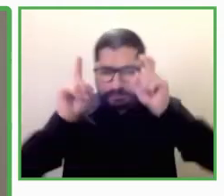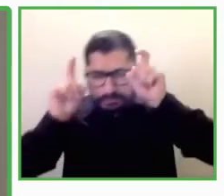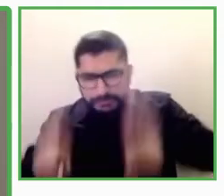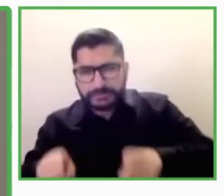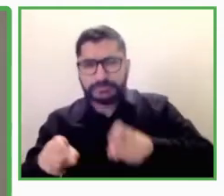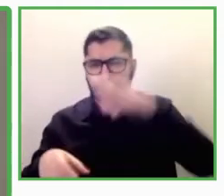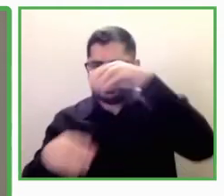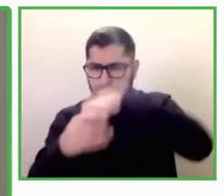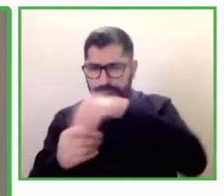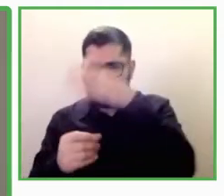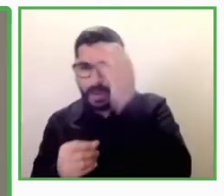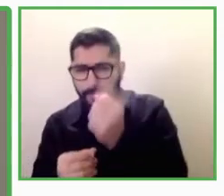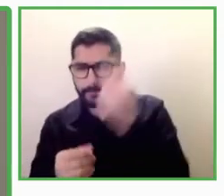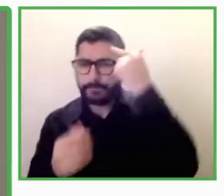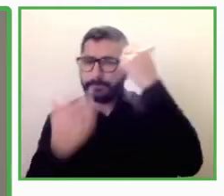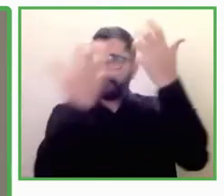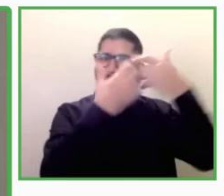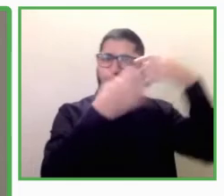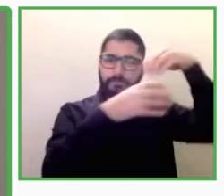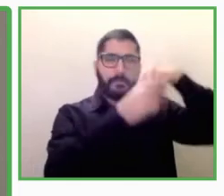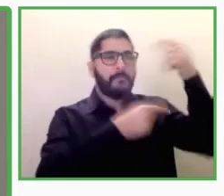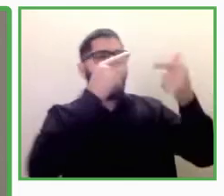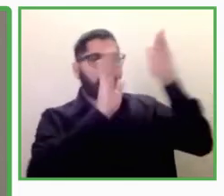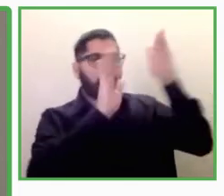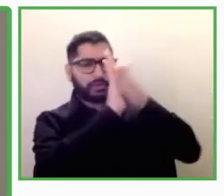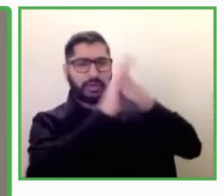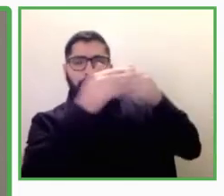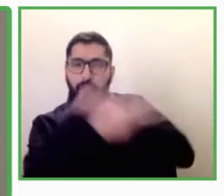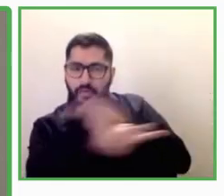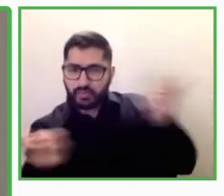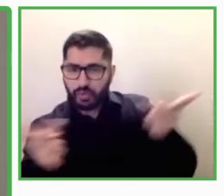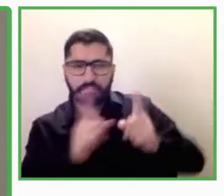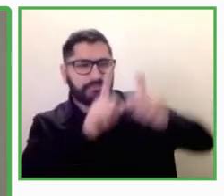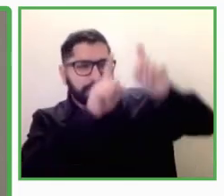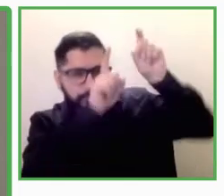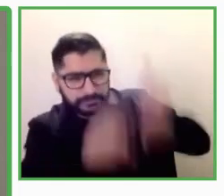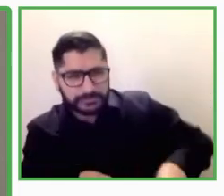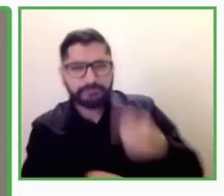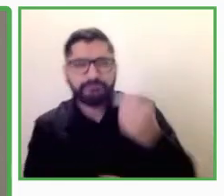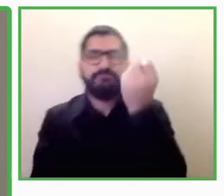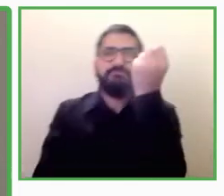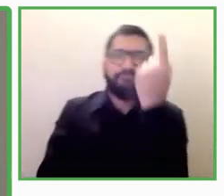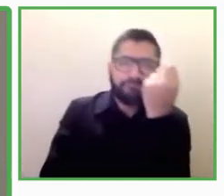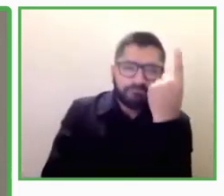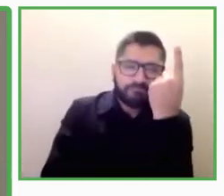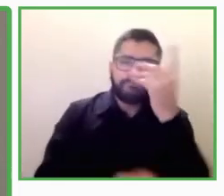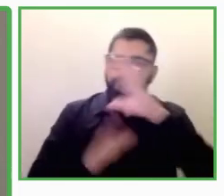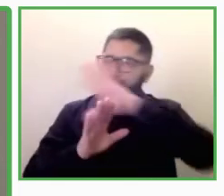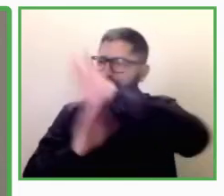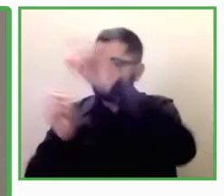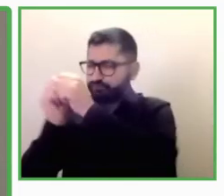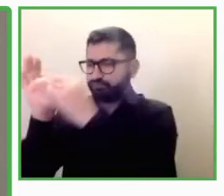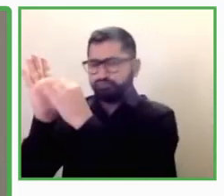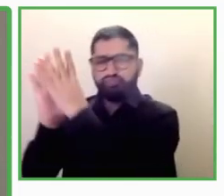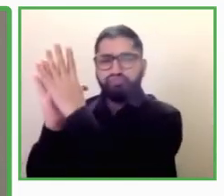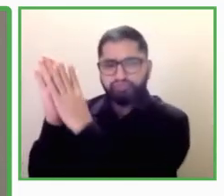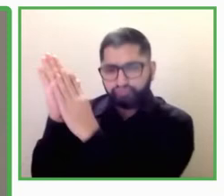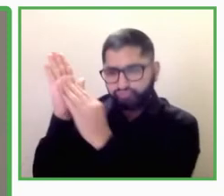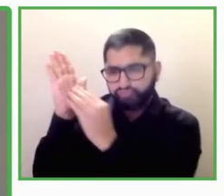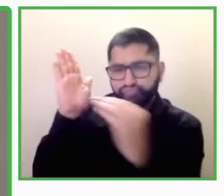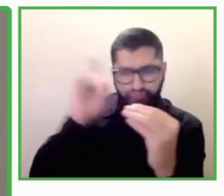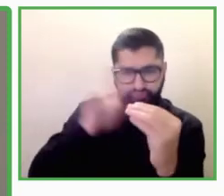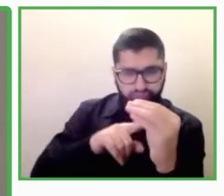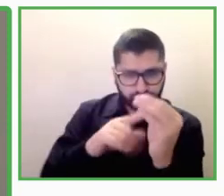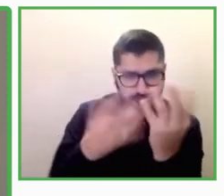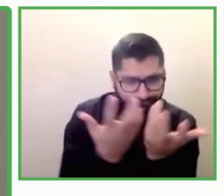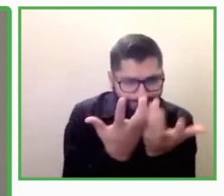promoting public policies is that we need to consider all employment models that can be aligned with this. It's fundamental